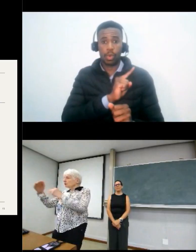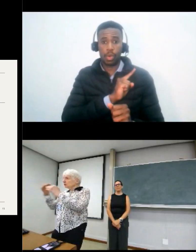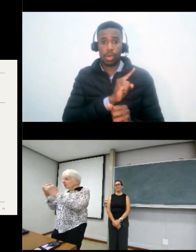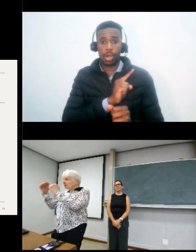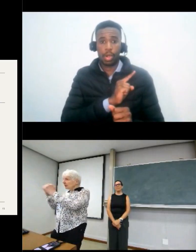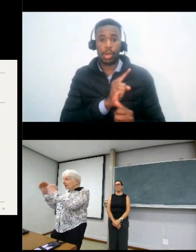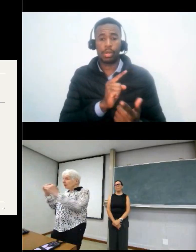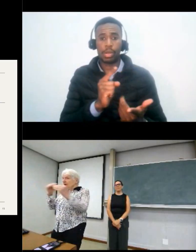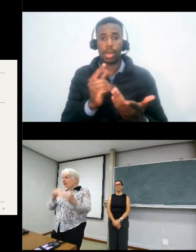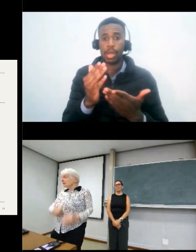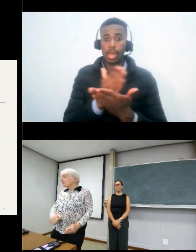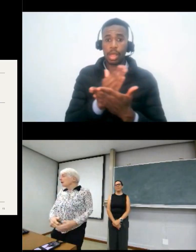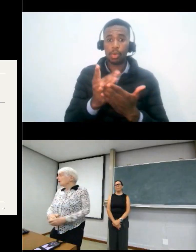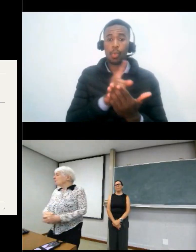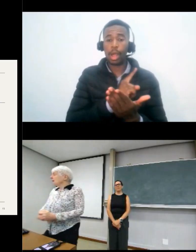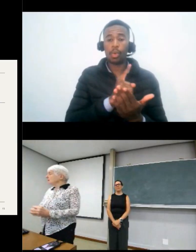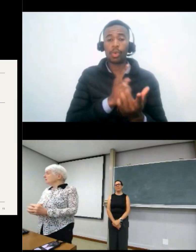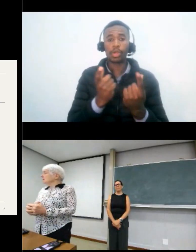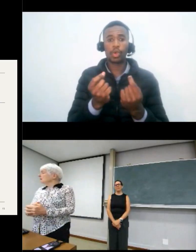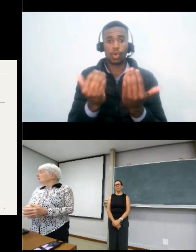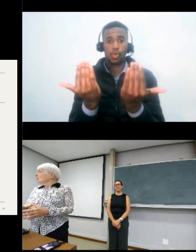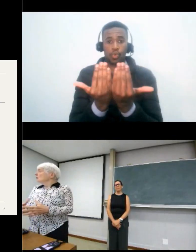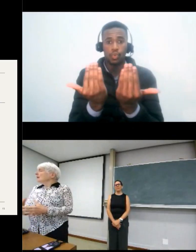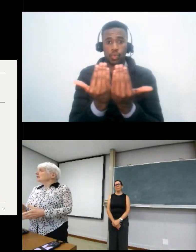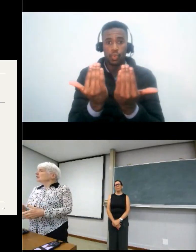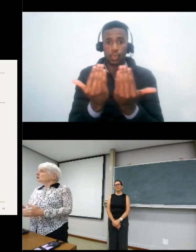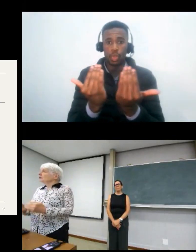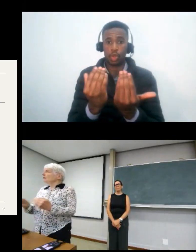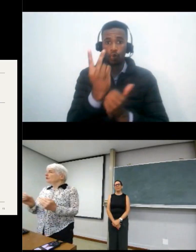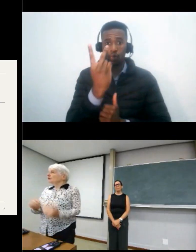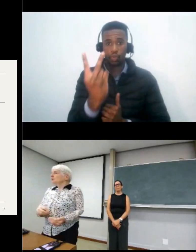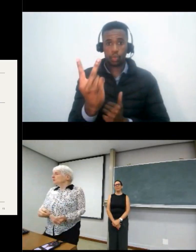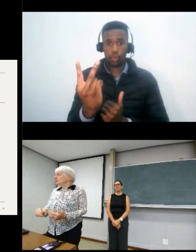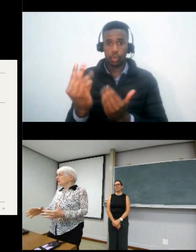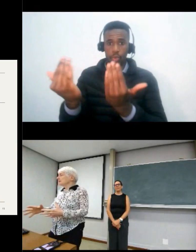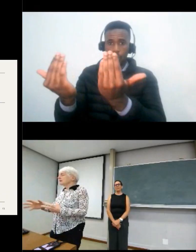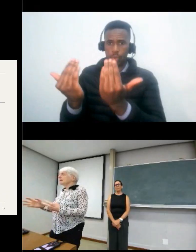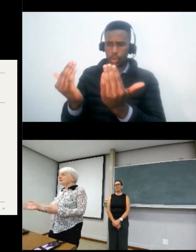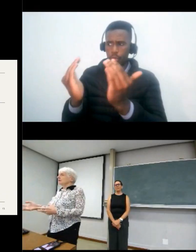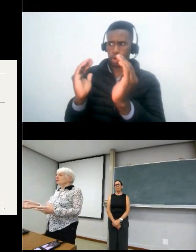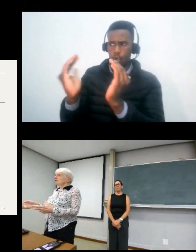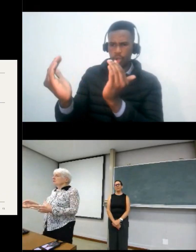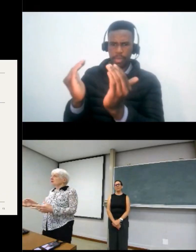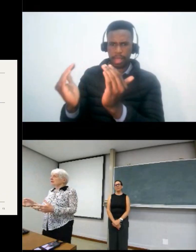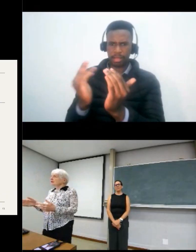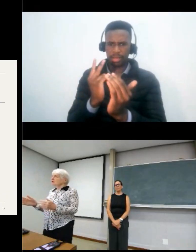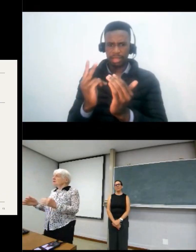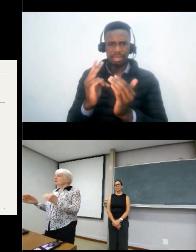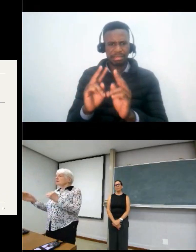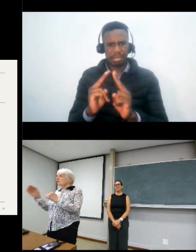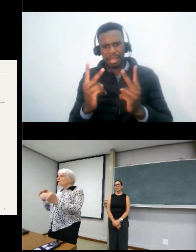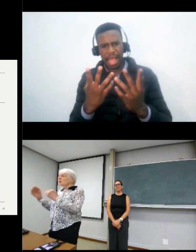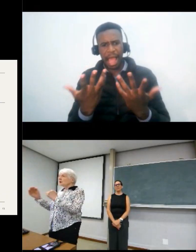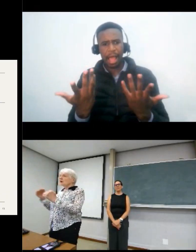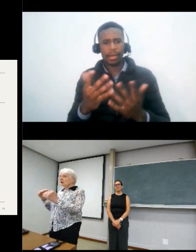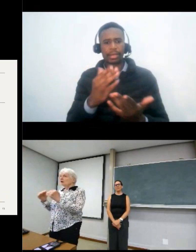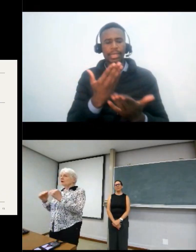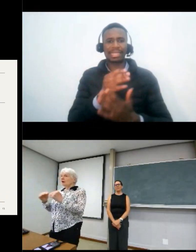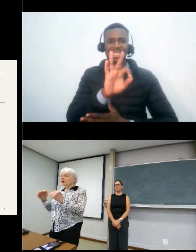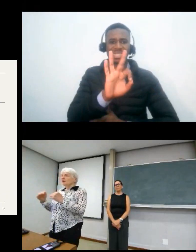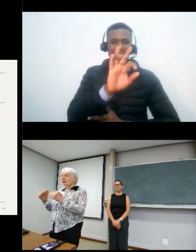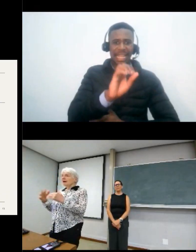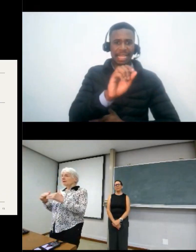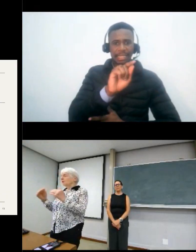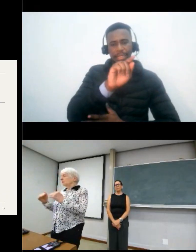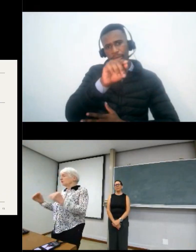of schools, because we did a pairwise comparison, ranges from 30% to 73%. So there's, you know, quite a